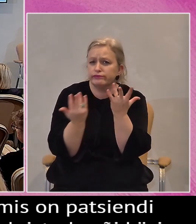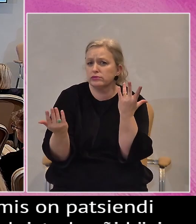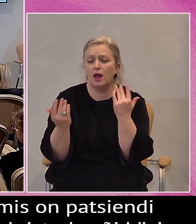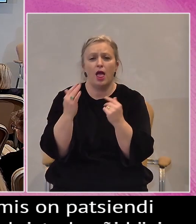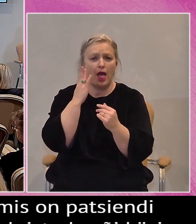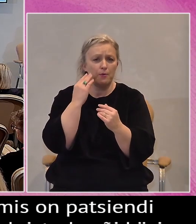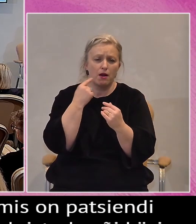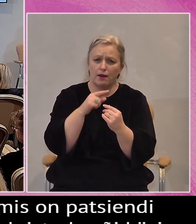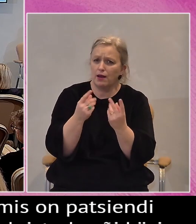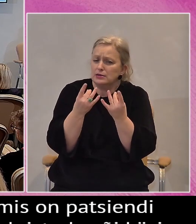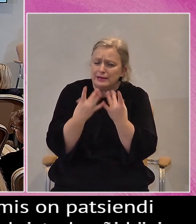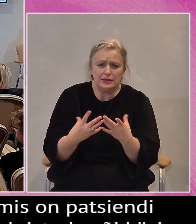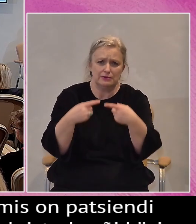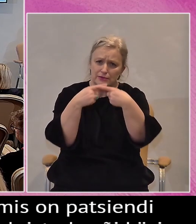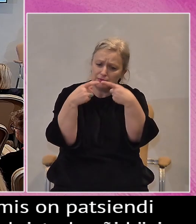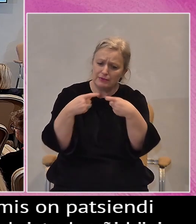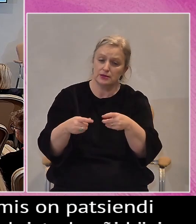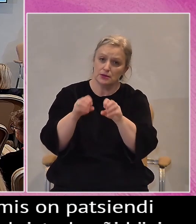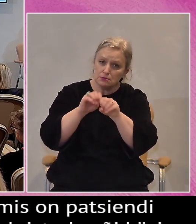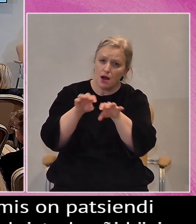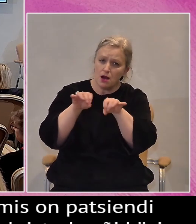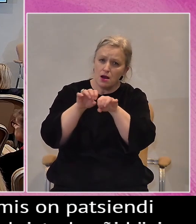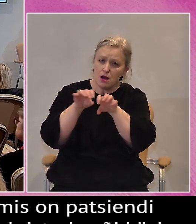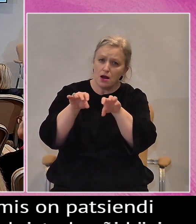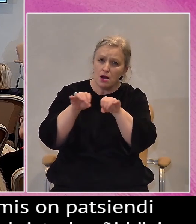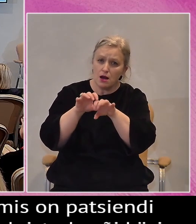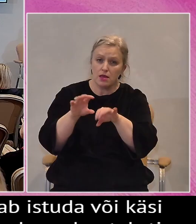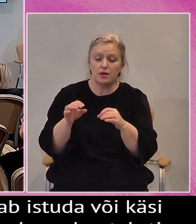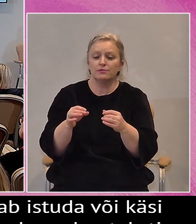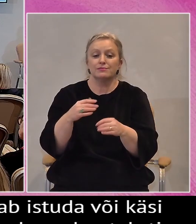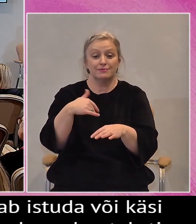they're able to write, maybe the